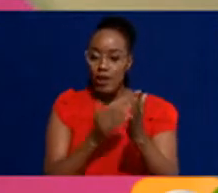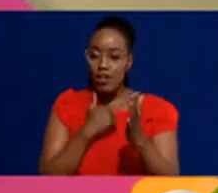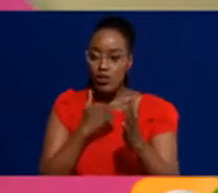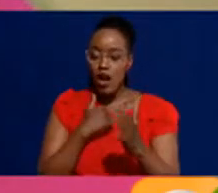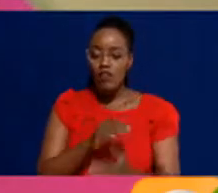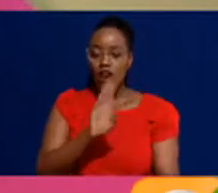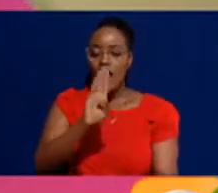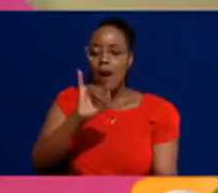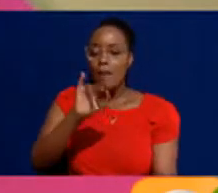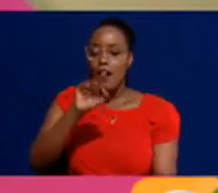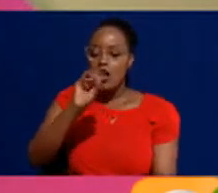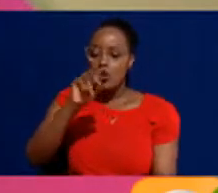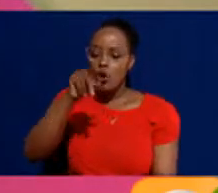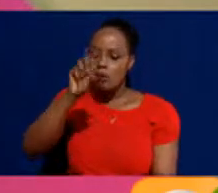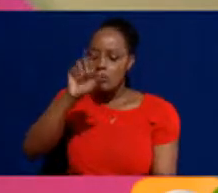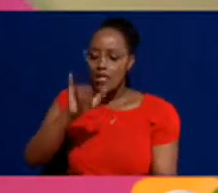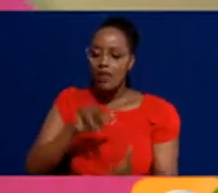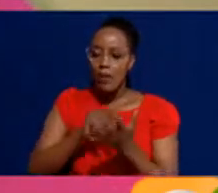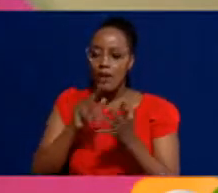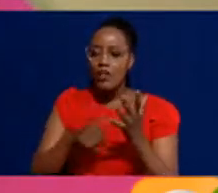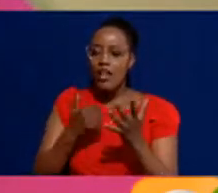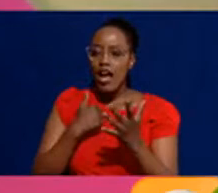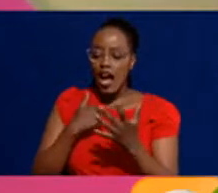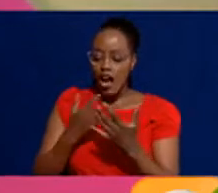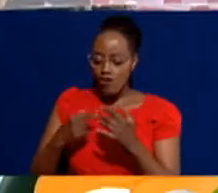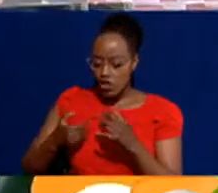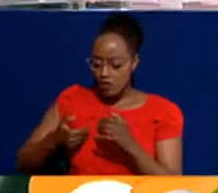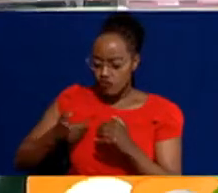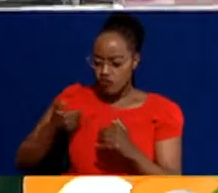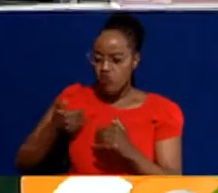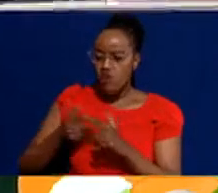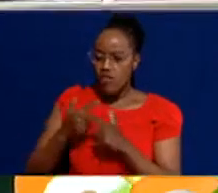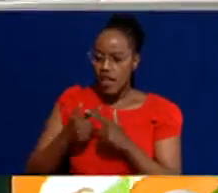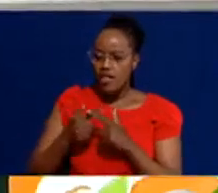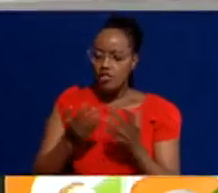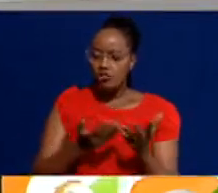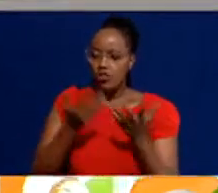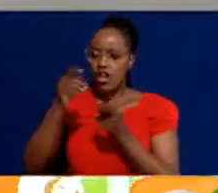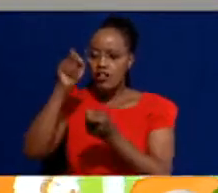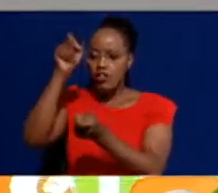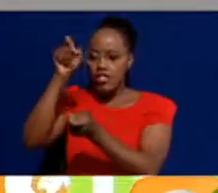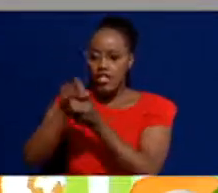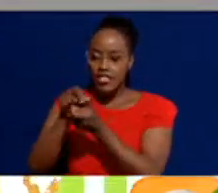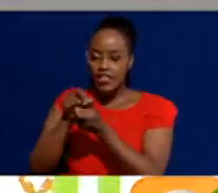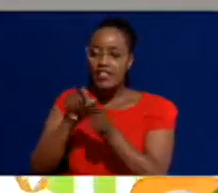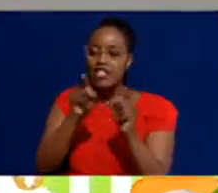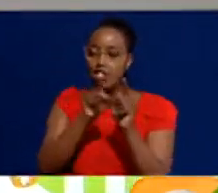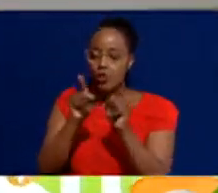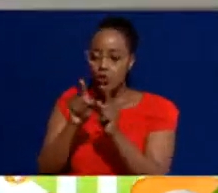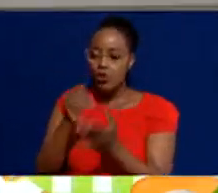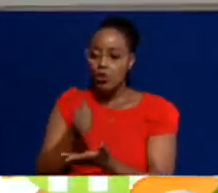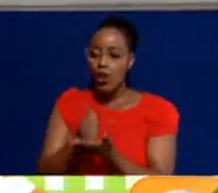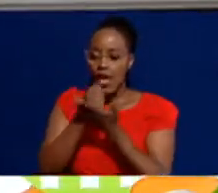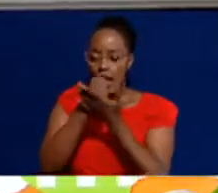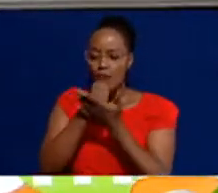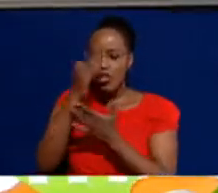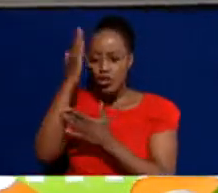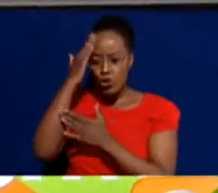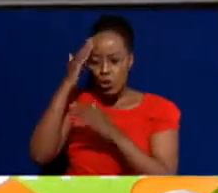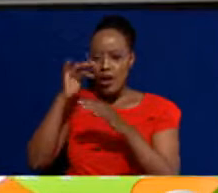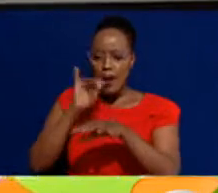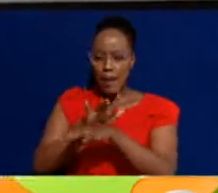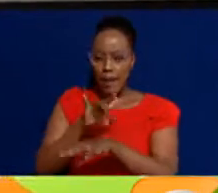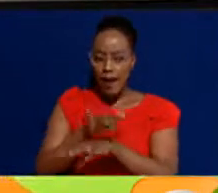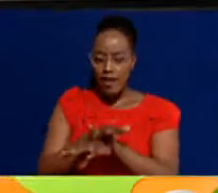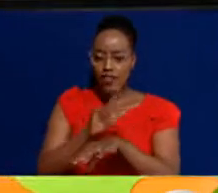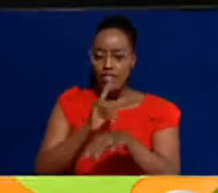biopsy. Biopsy basically means you're getting a bit of tissue from the lump to take it for testing. All right. Yeah. In terms of early detection,